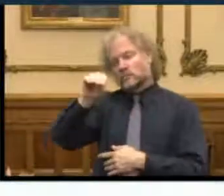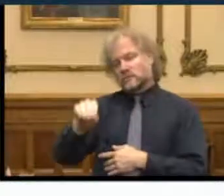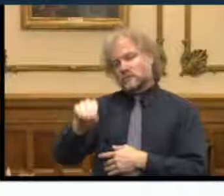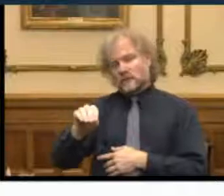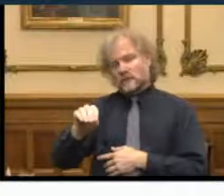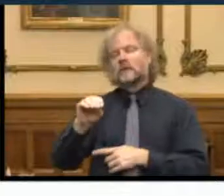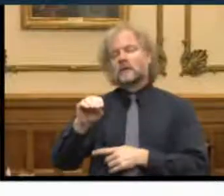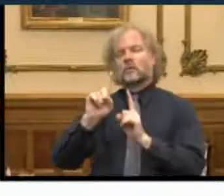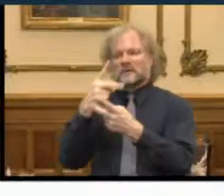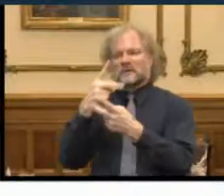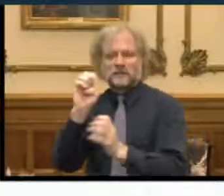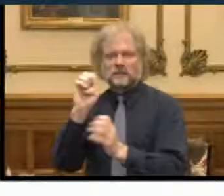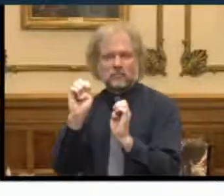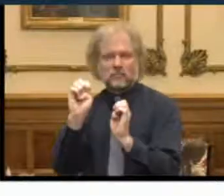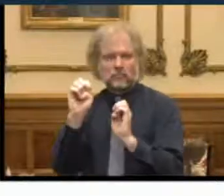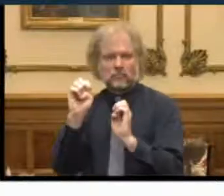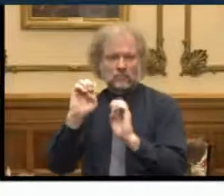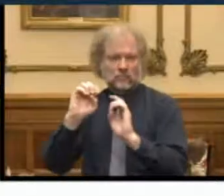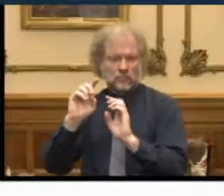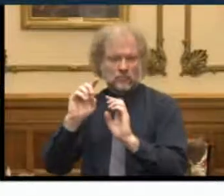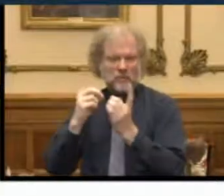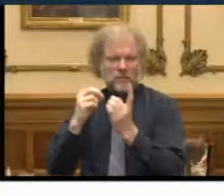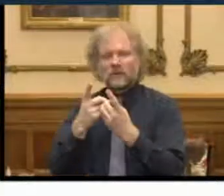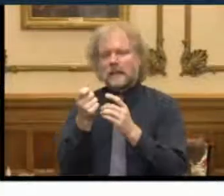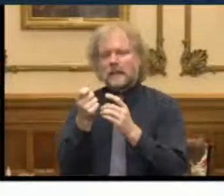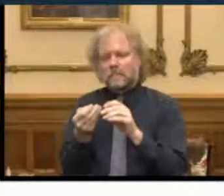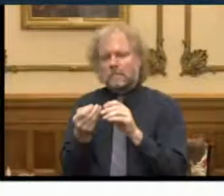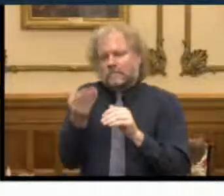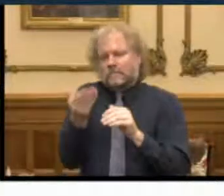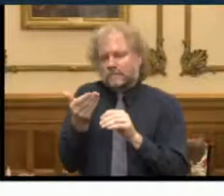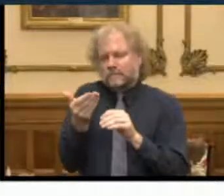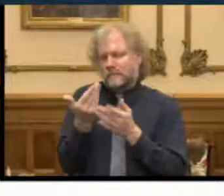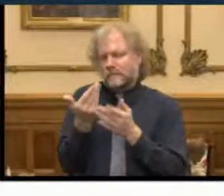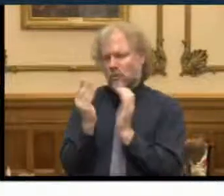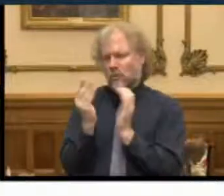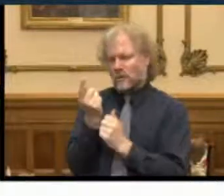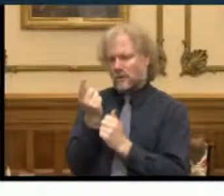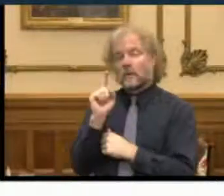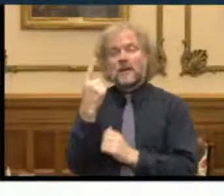the emergency department, which is up slightly from last week. A total of